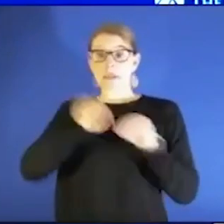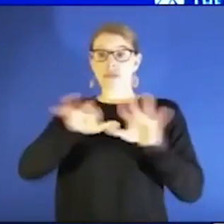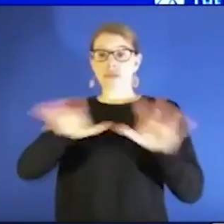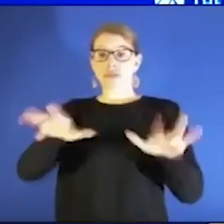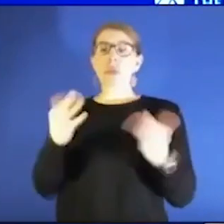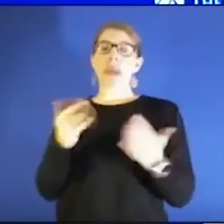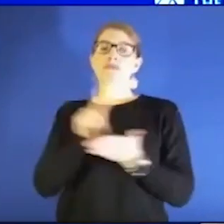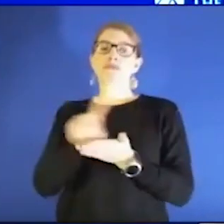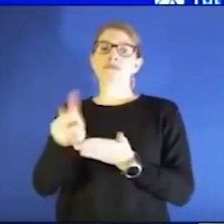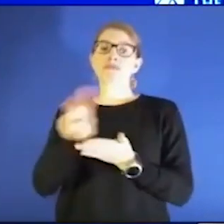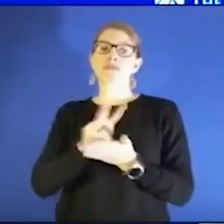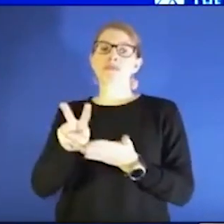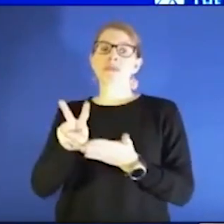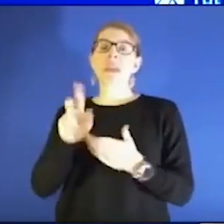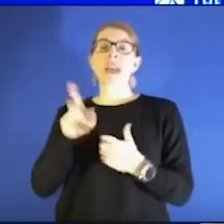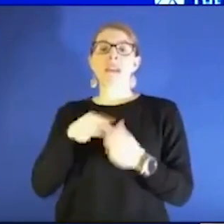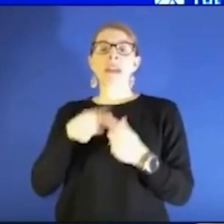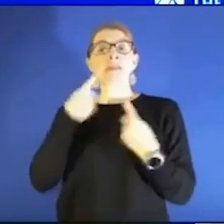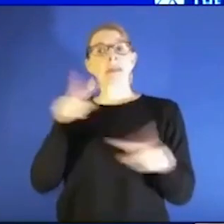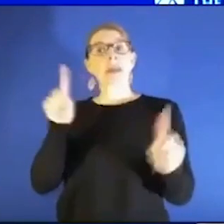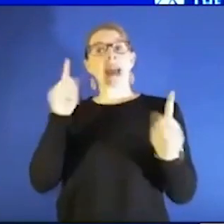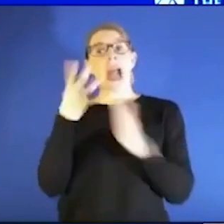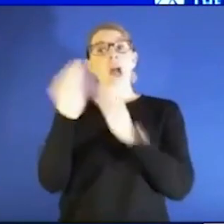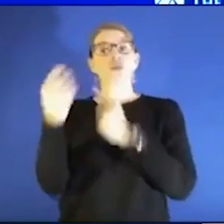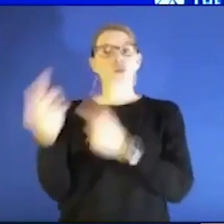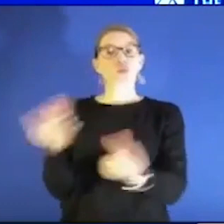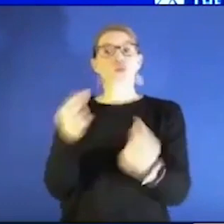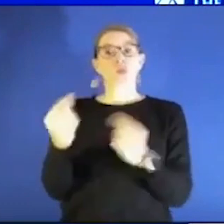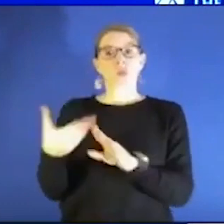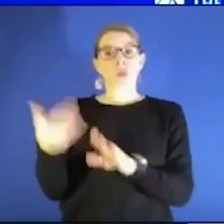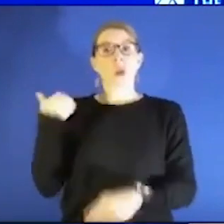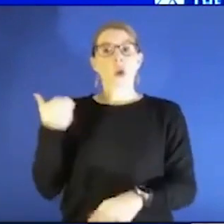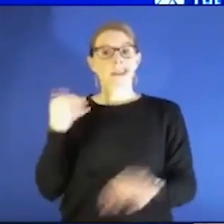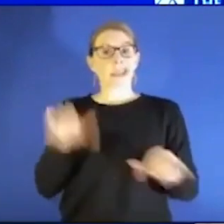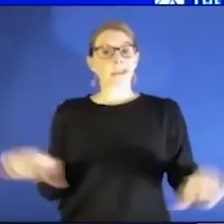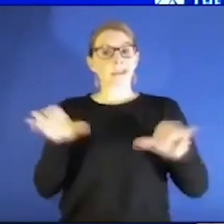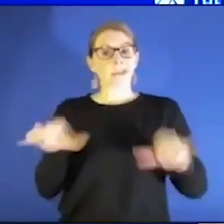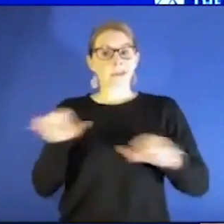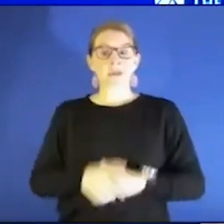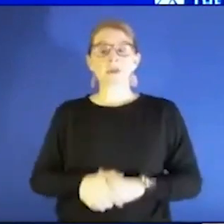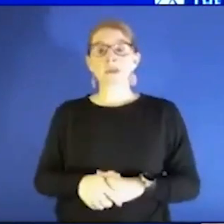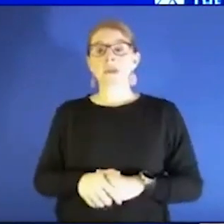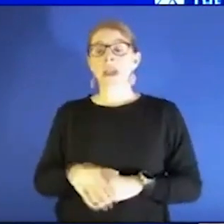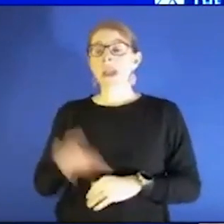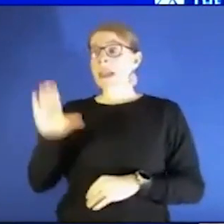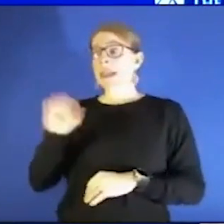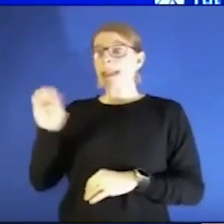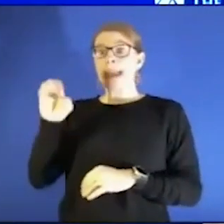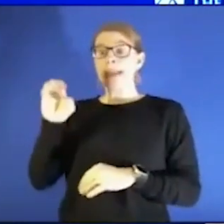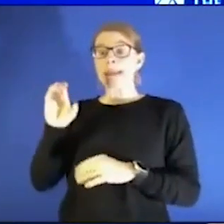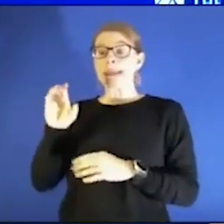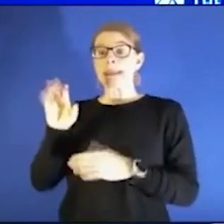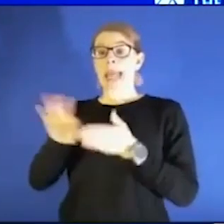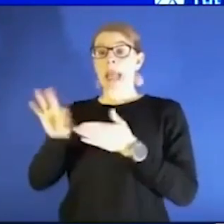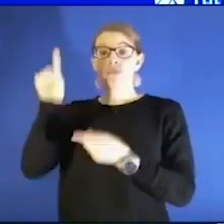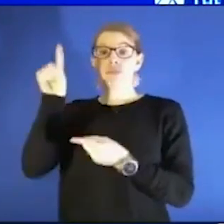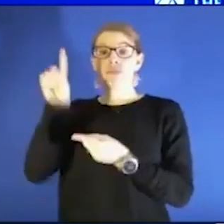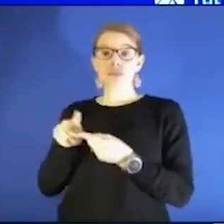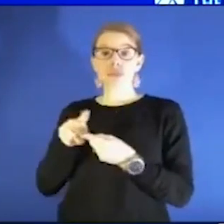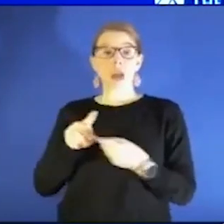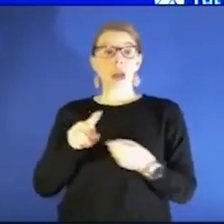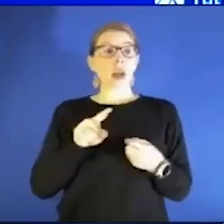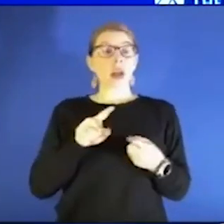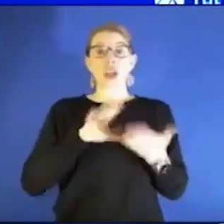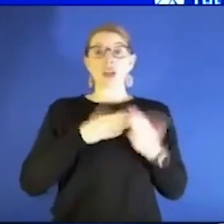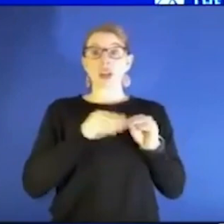of those things you were doing before. As we can get to lower case counts, maybe decreased community prevalence, that would be